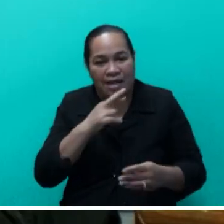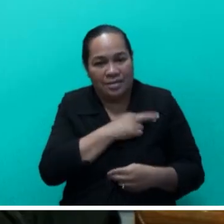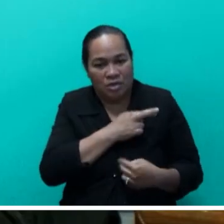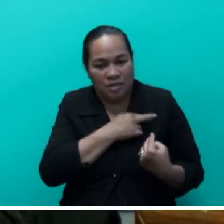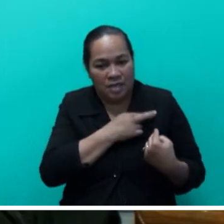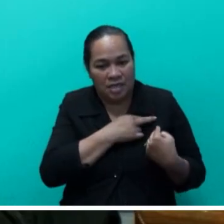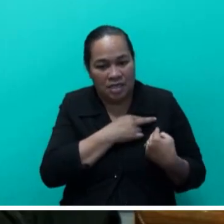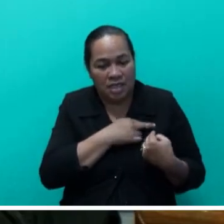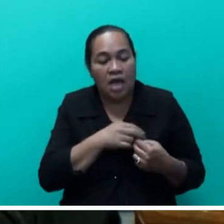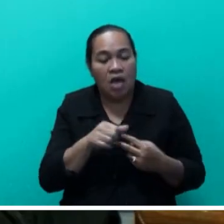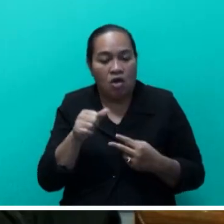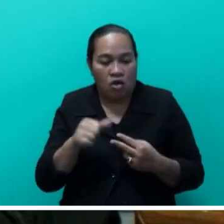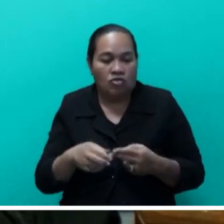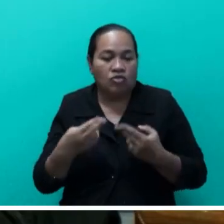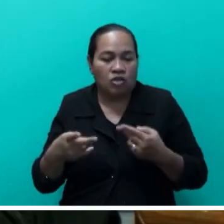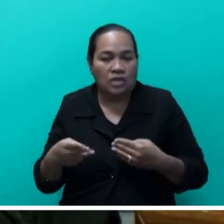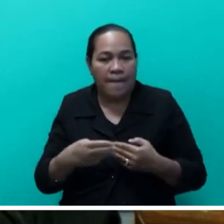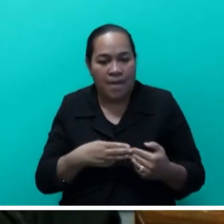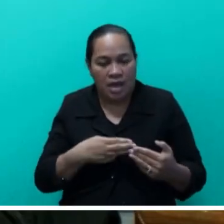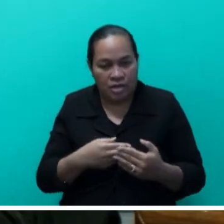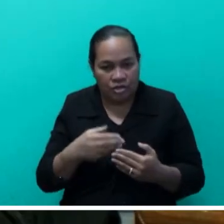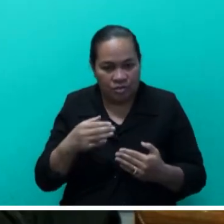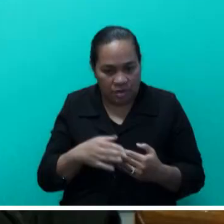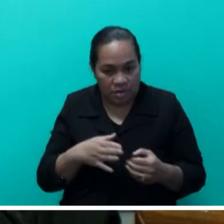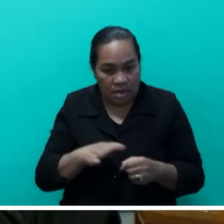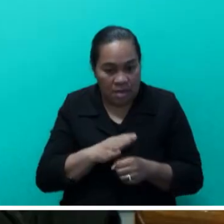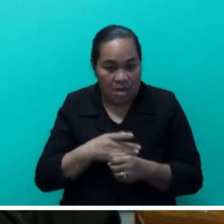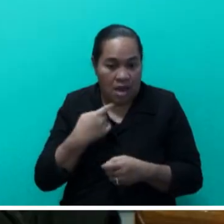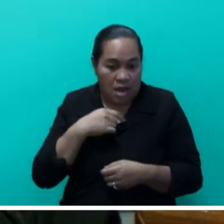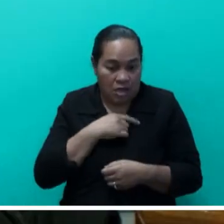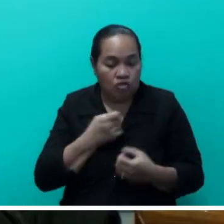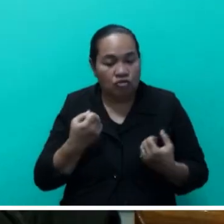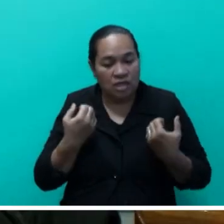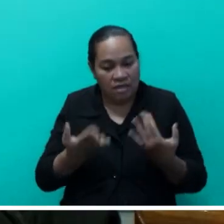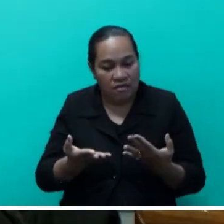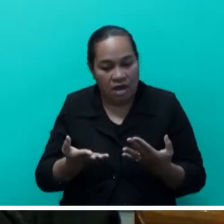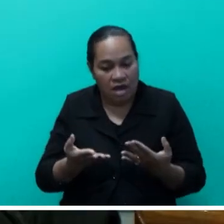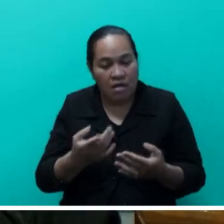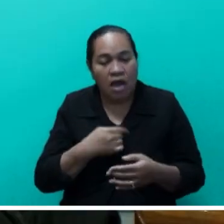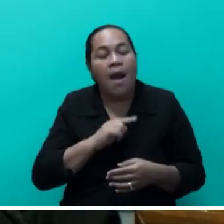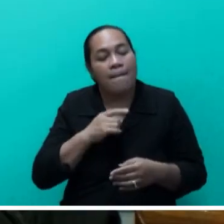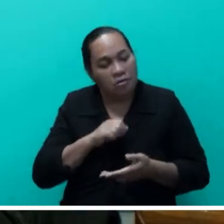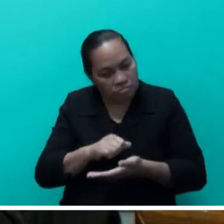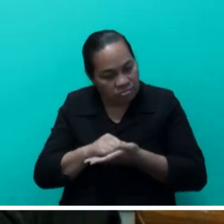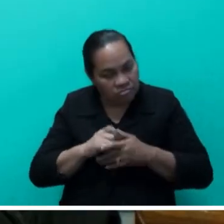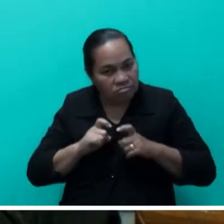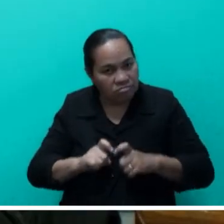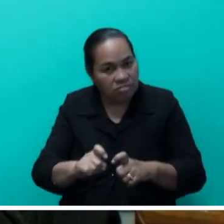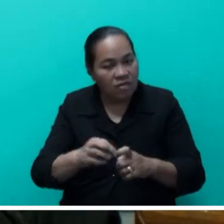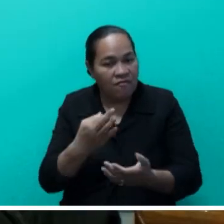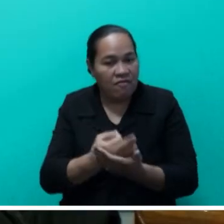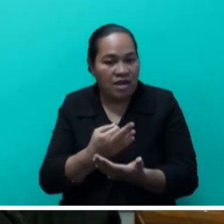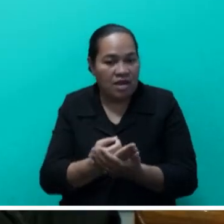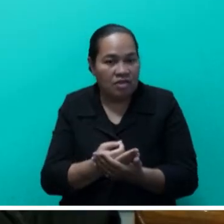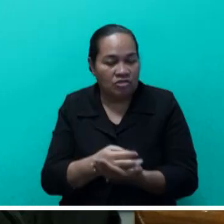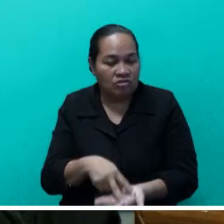and strategic resource management, enabling us to deliver our commitments while maintaining financial stability. The formation